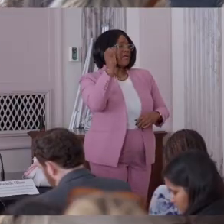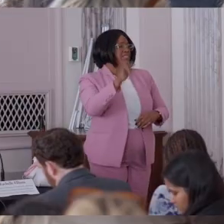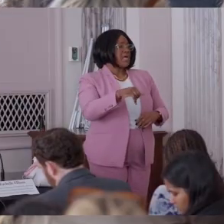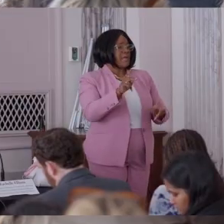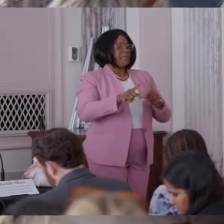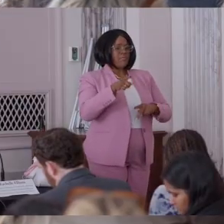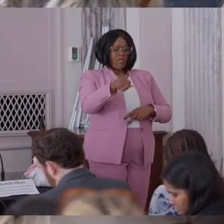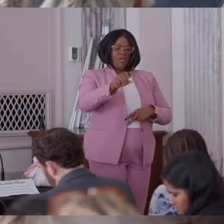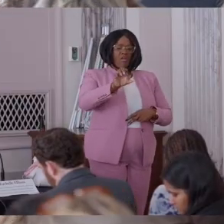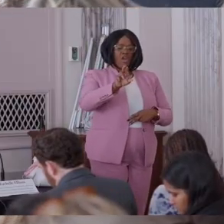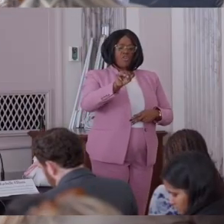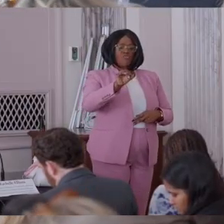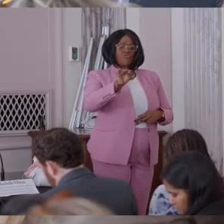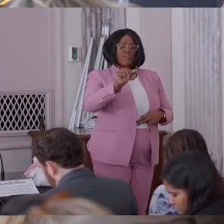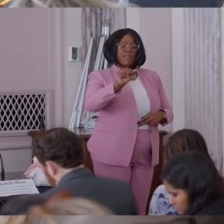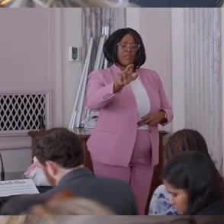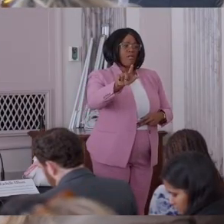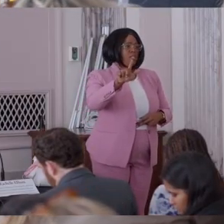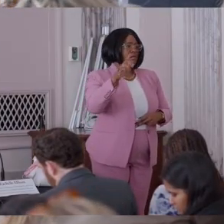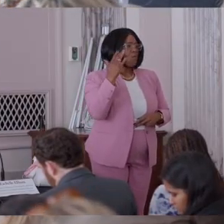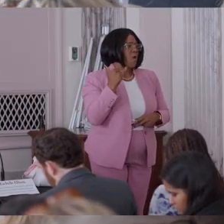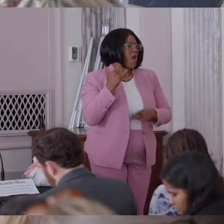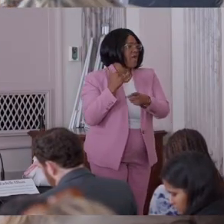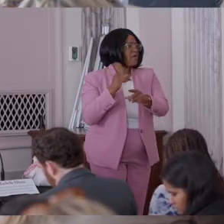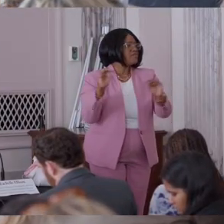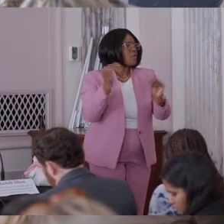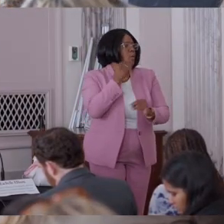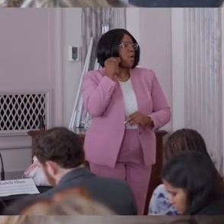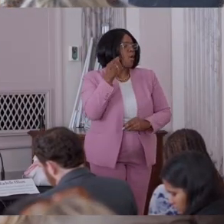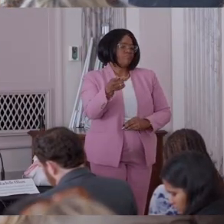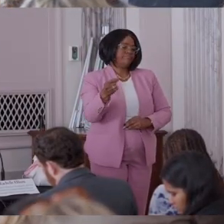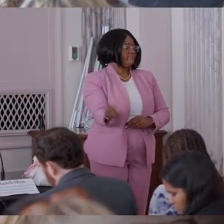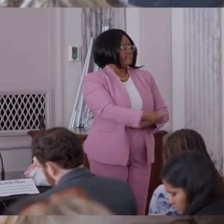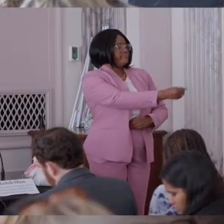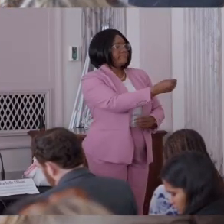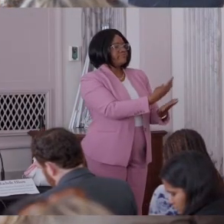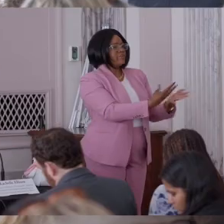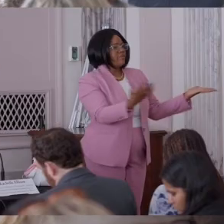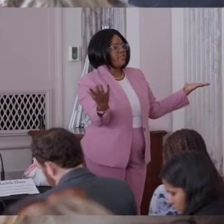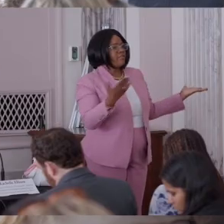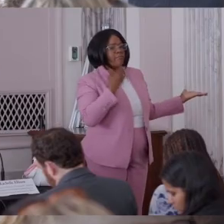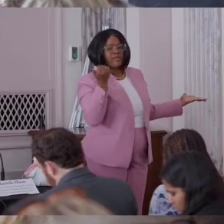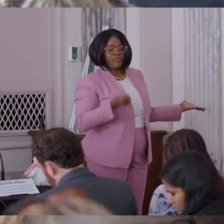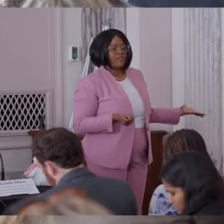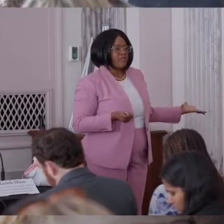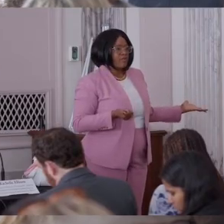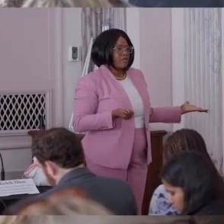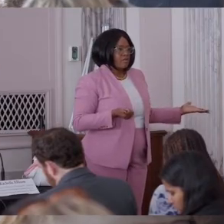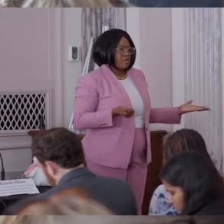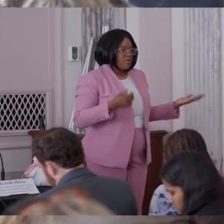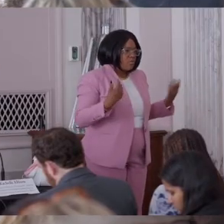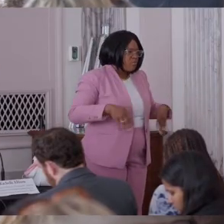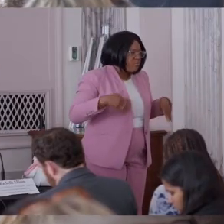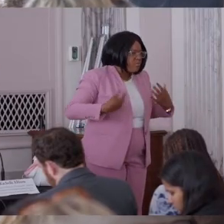criminalized simply because they were homeless. And a lot of things happened after